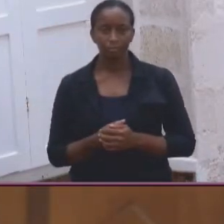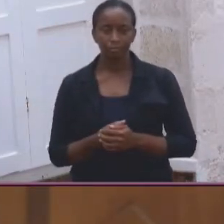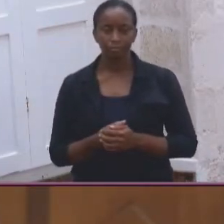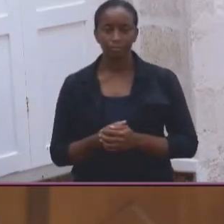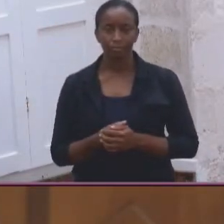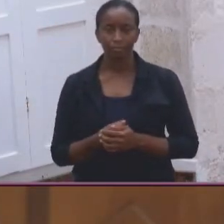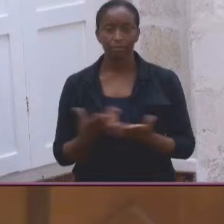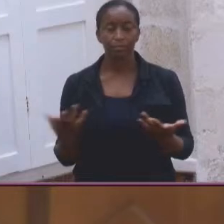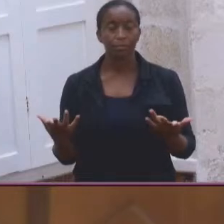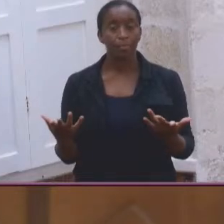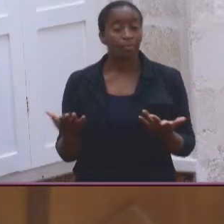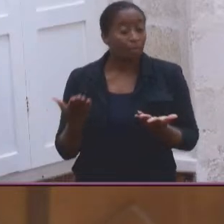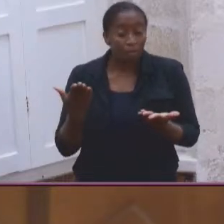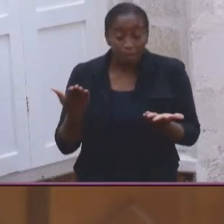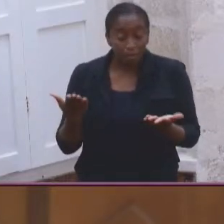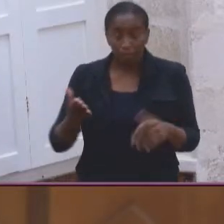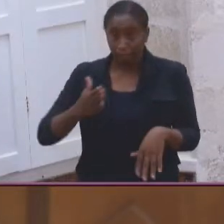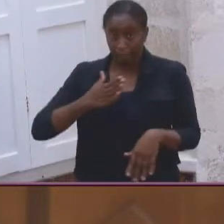own property